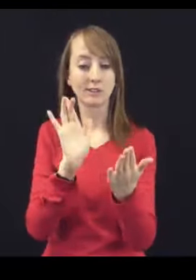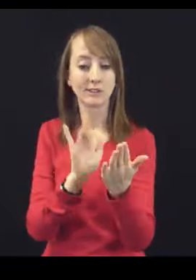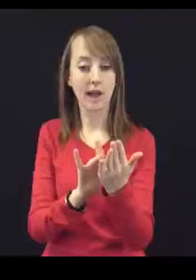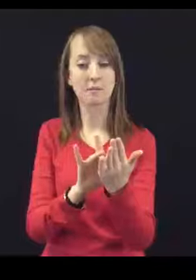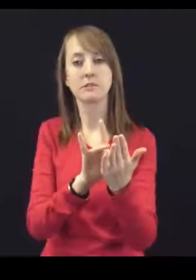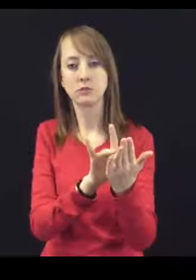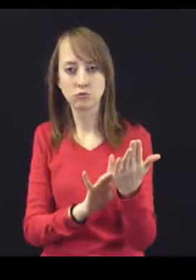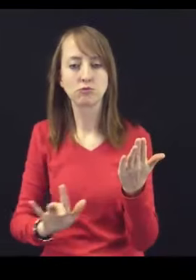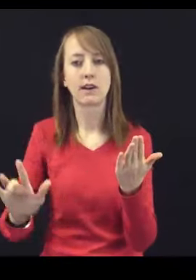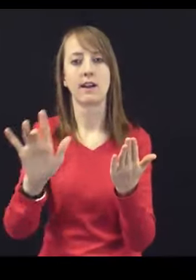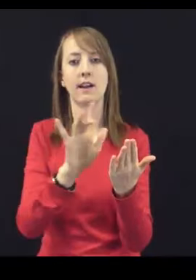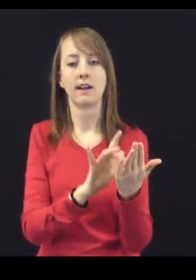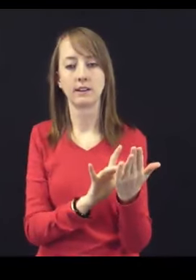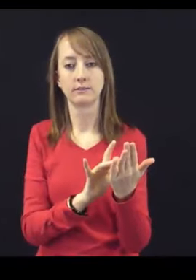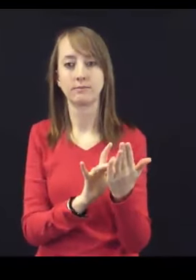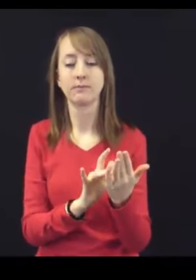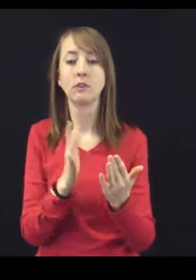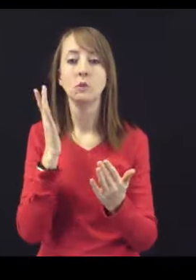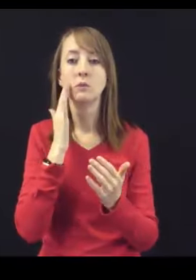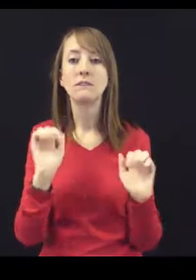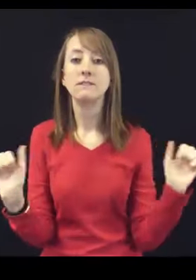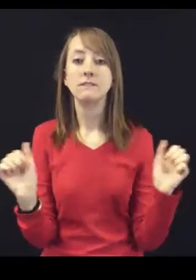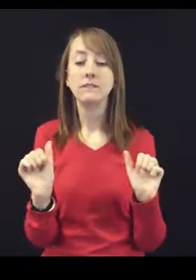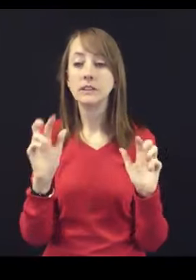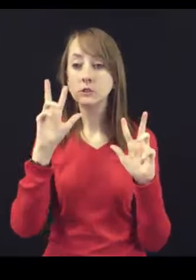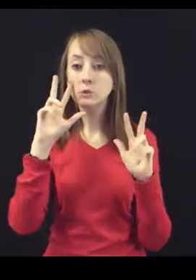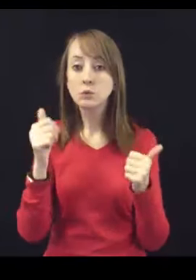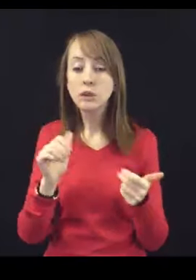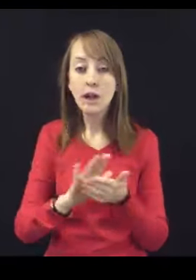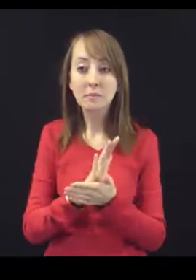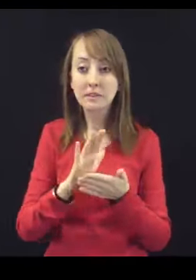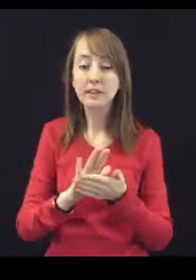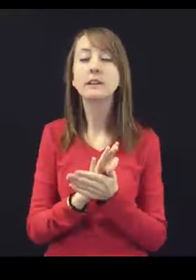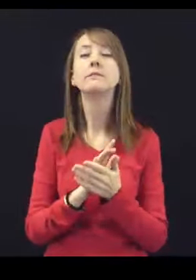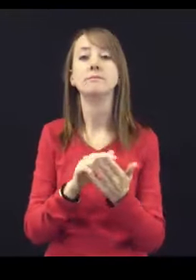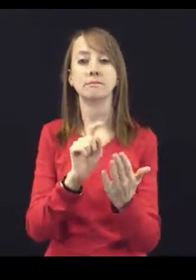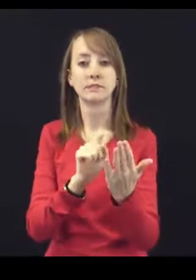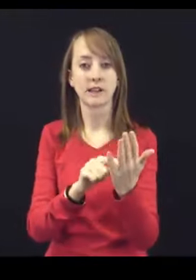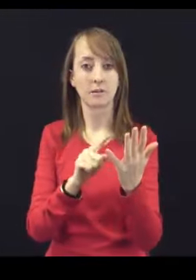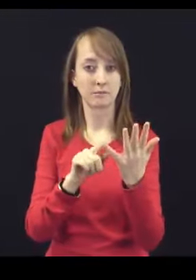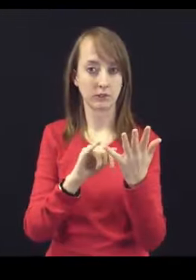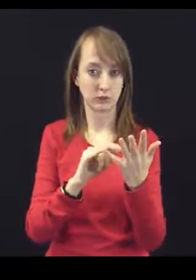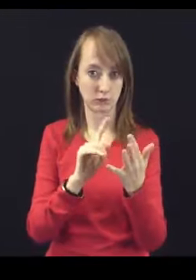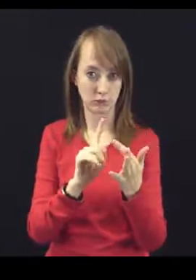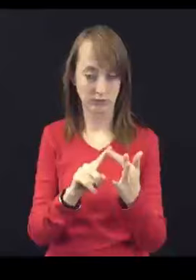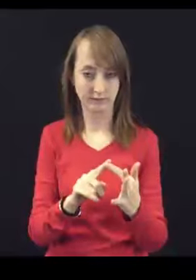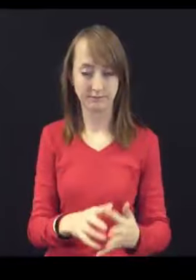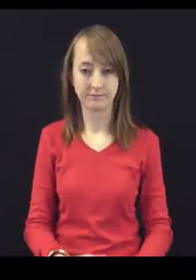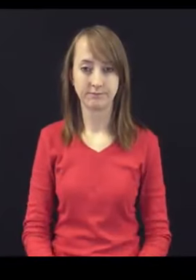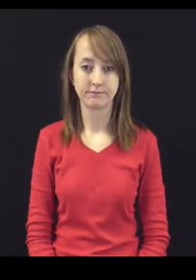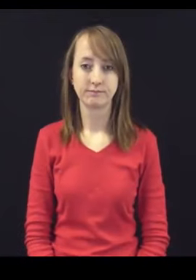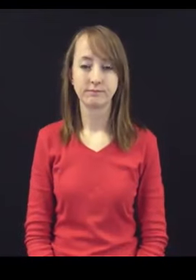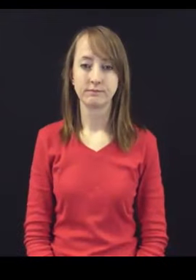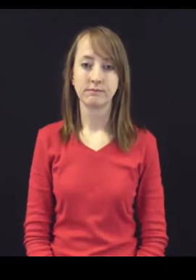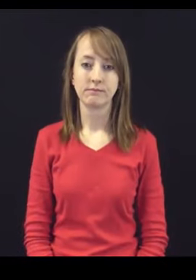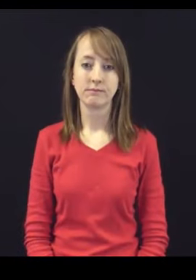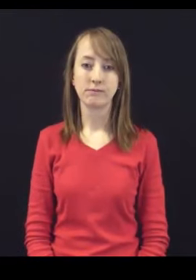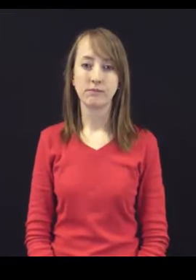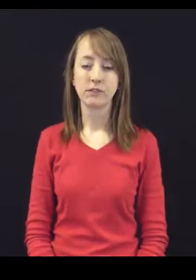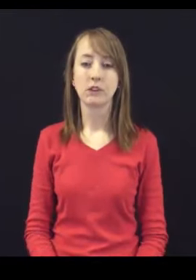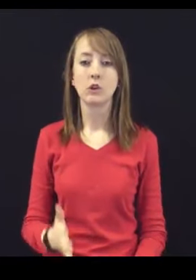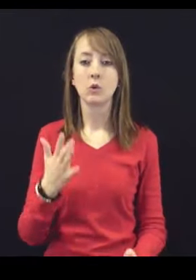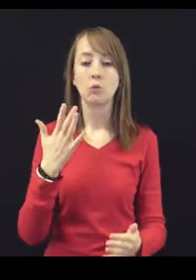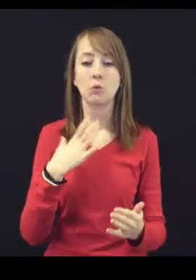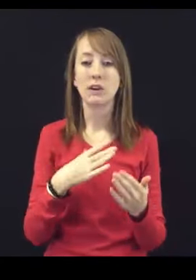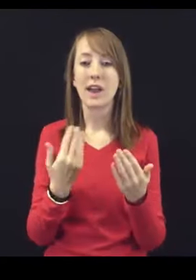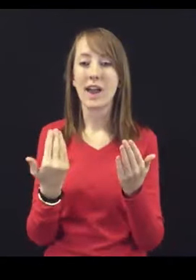your iPad's camera or choose one of the photos you have loaded onto your iPad. When you select a photo, you are given the opportunity to move